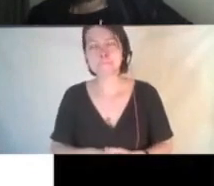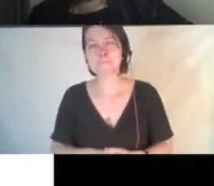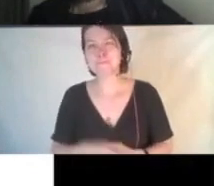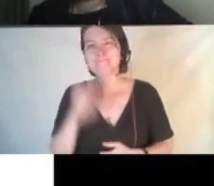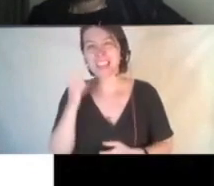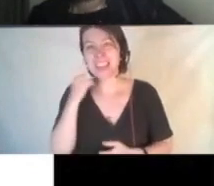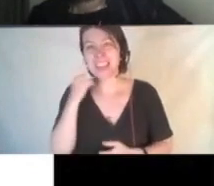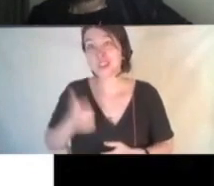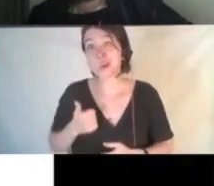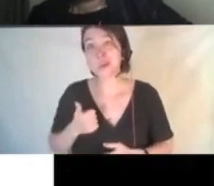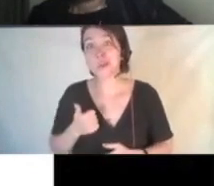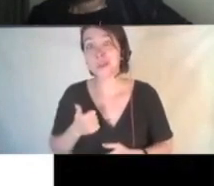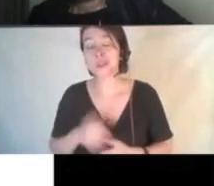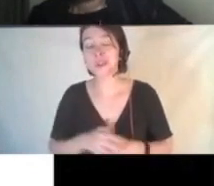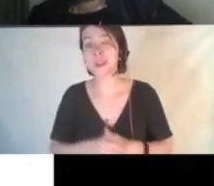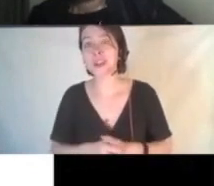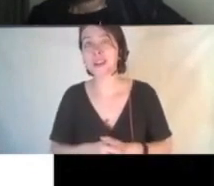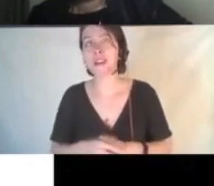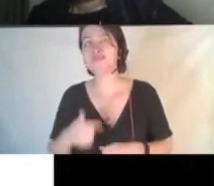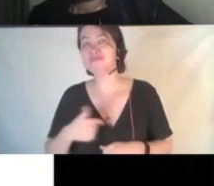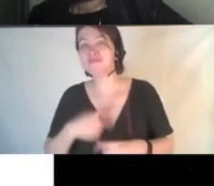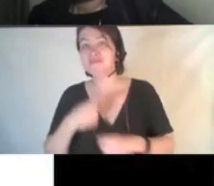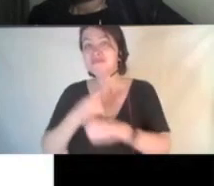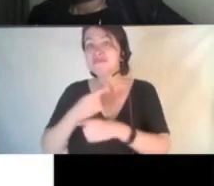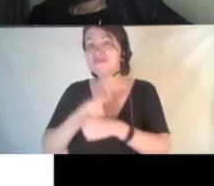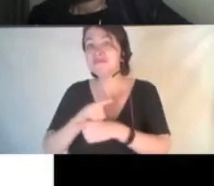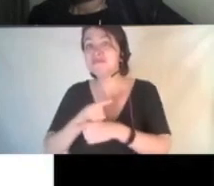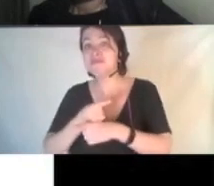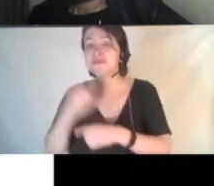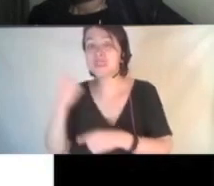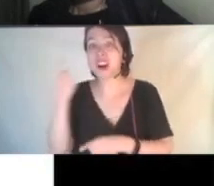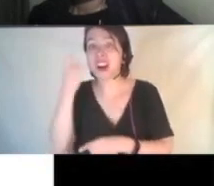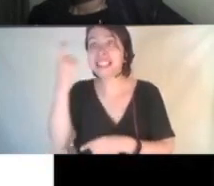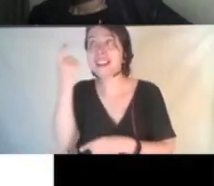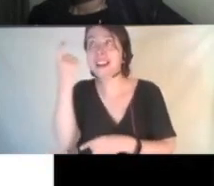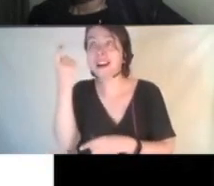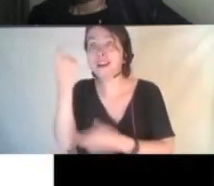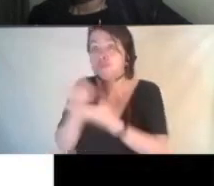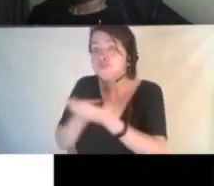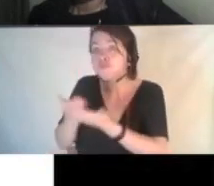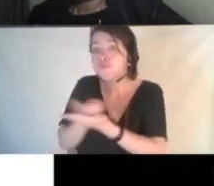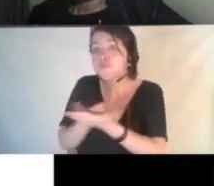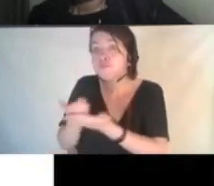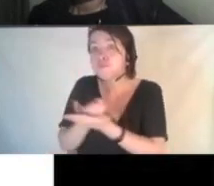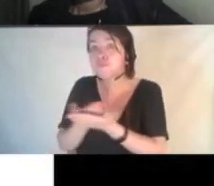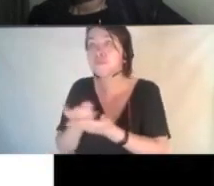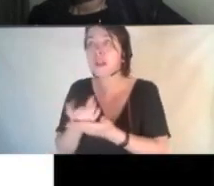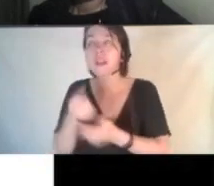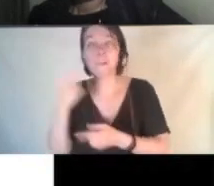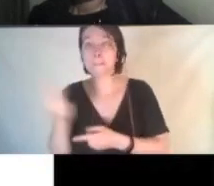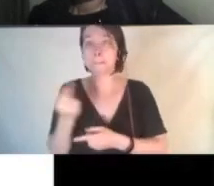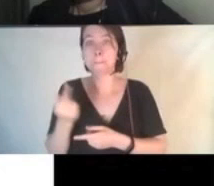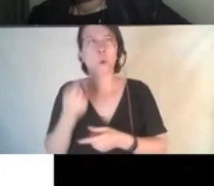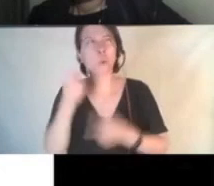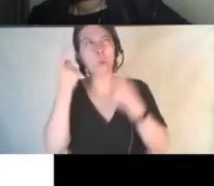to just talk to her about an idea, and we sort of like work out ways of how it could work and how it could